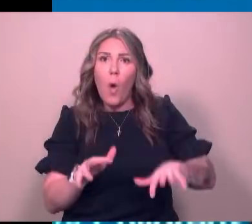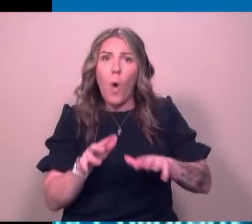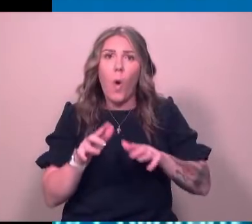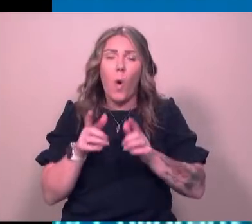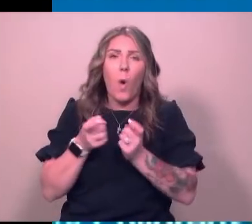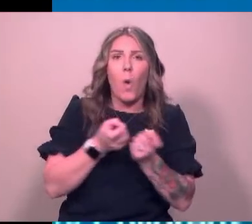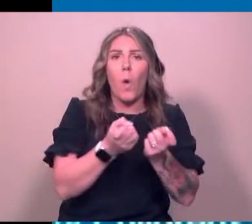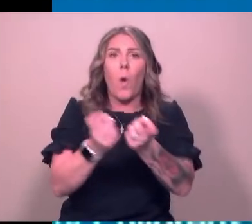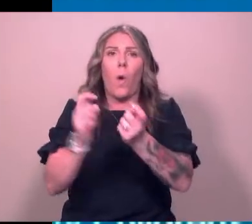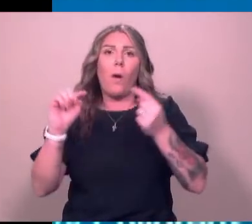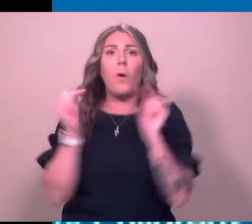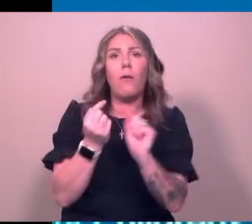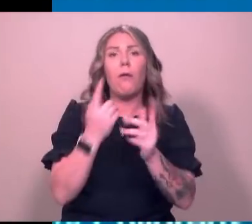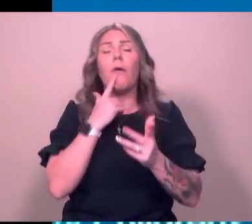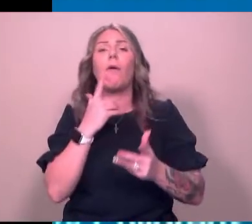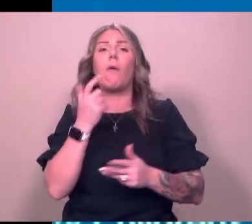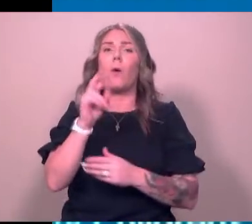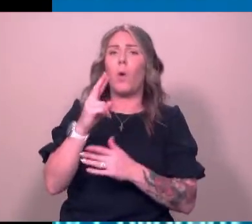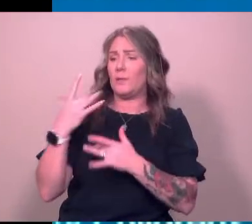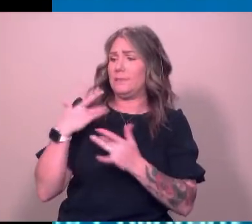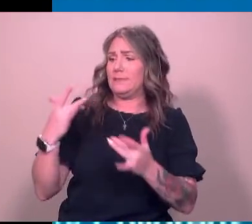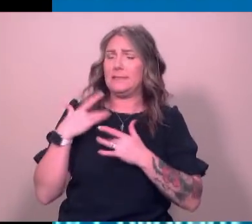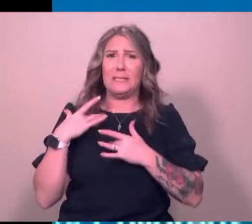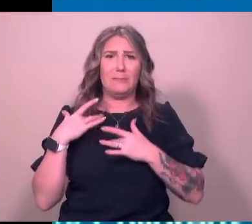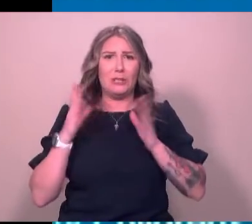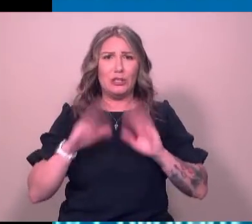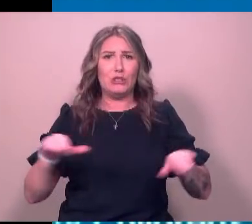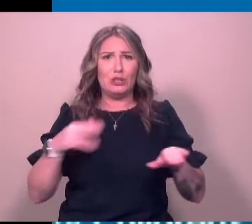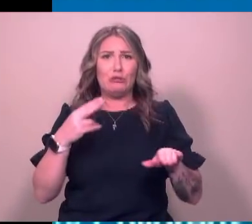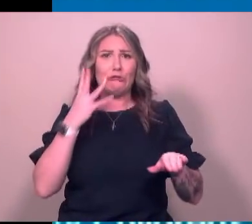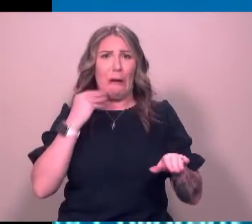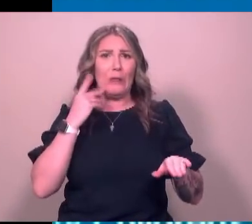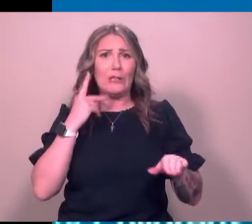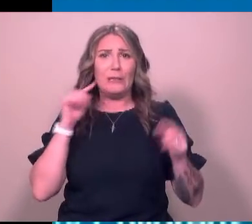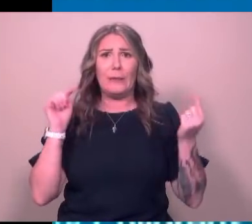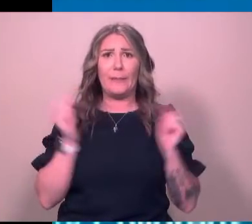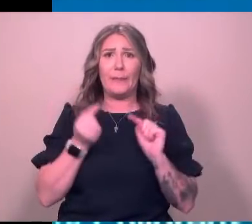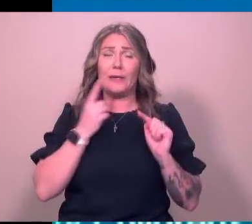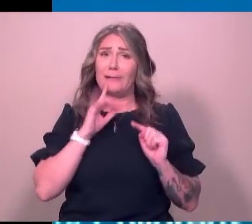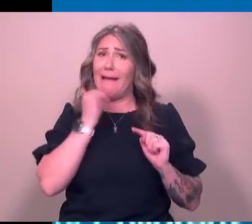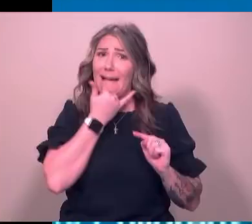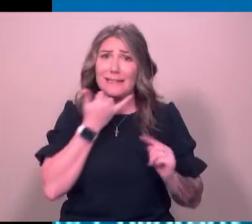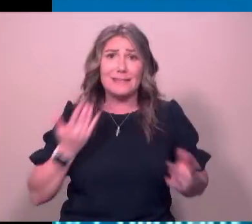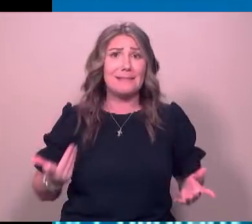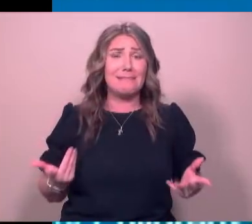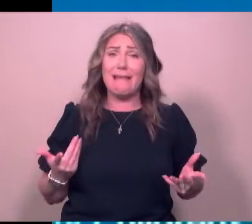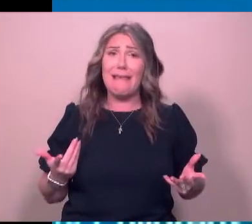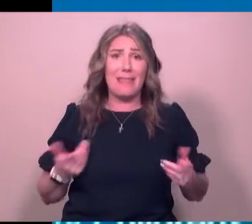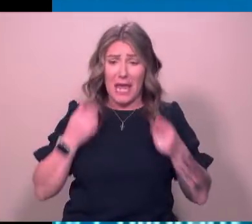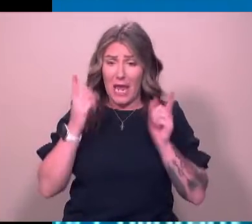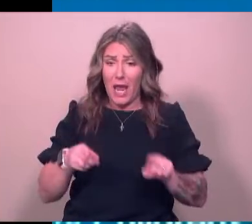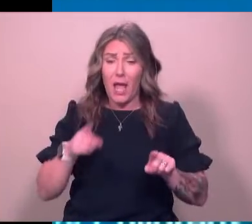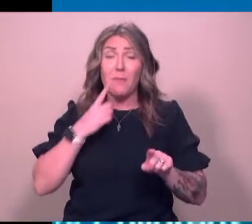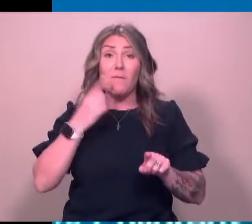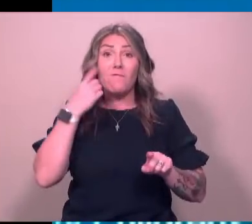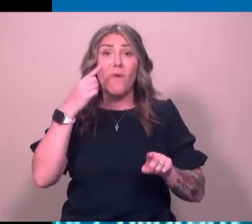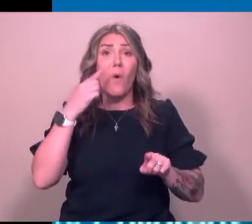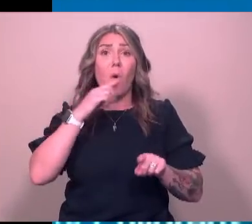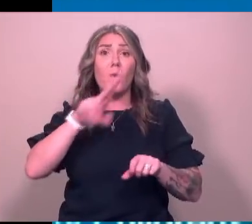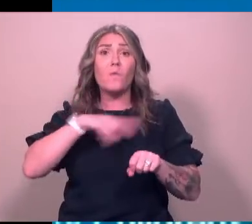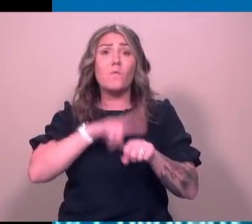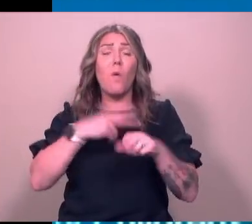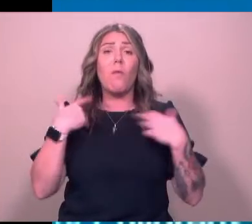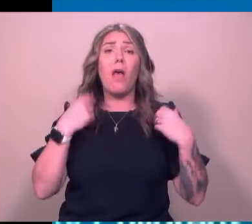That includes all of our typical childhood injuries that are purely accidental, that happen to normal, healthy